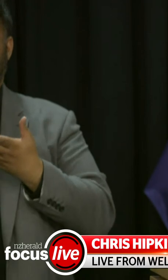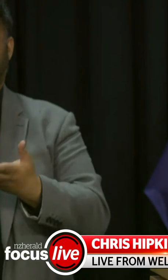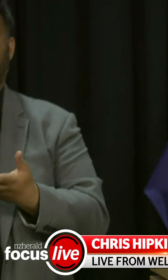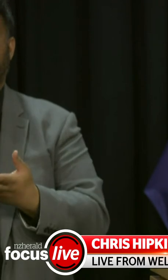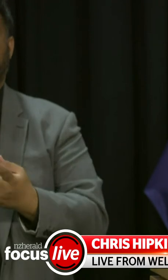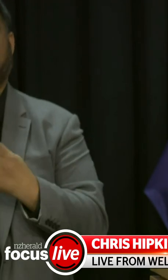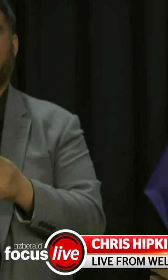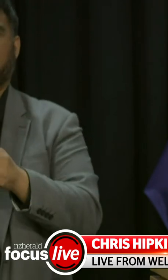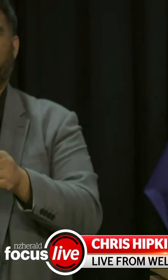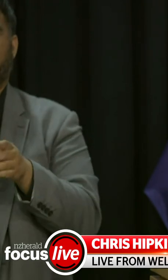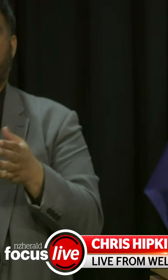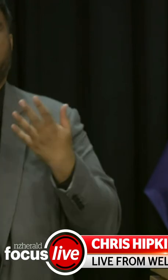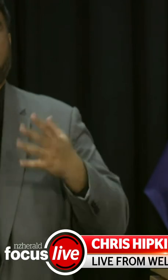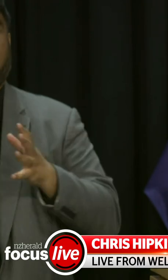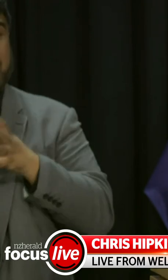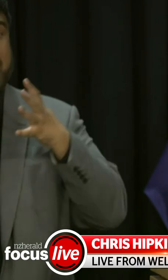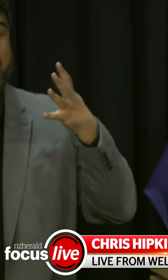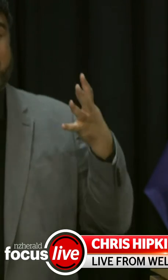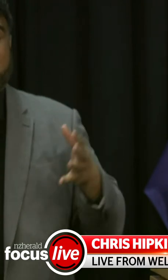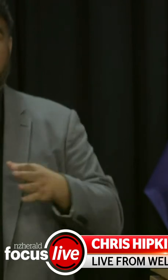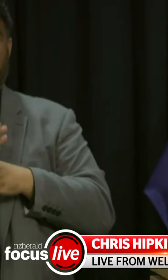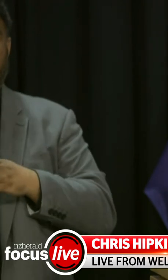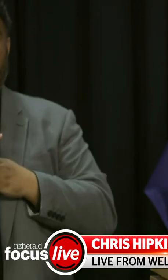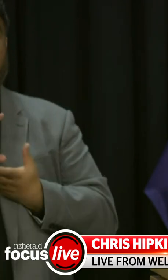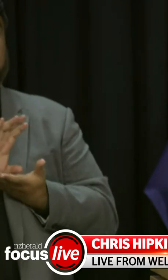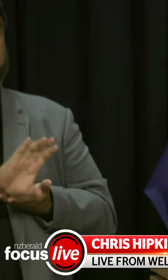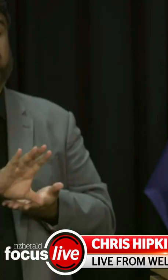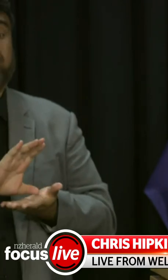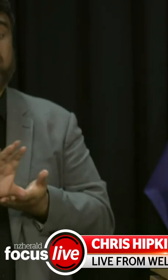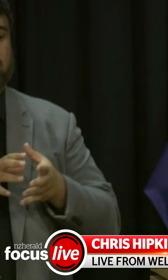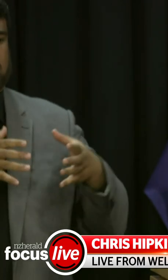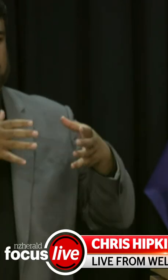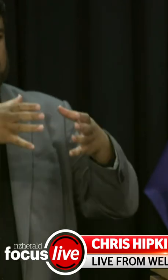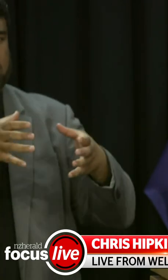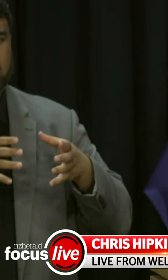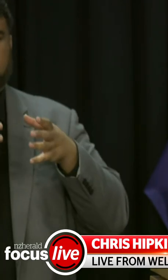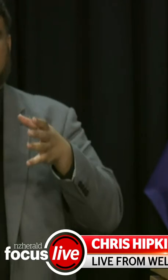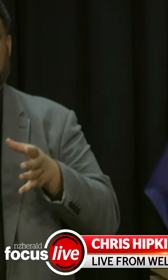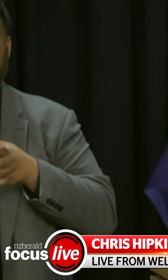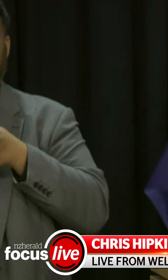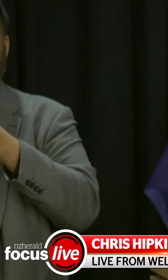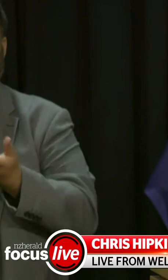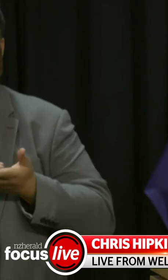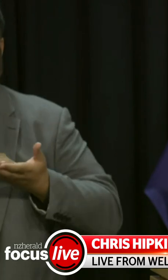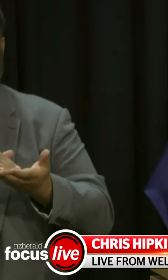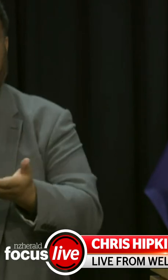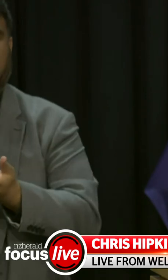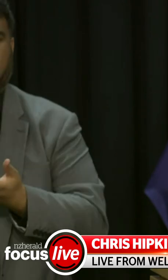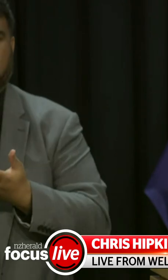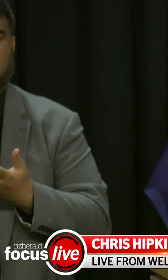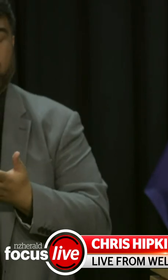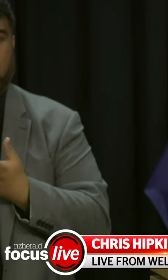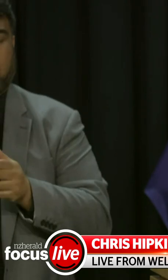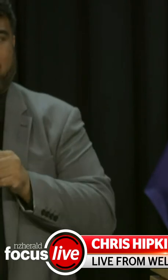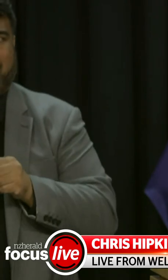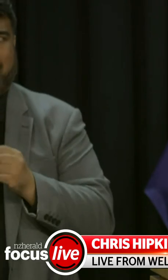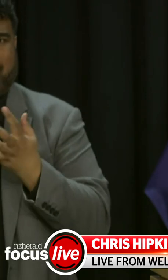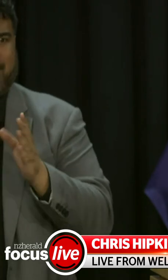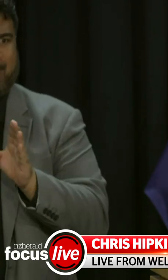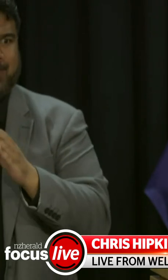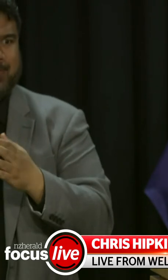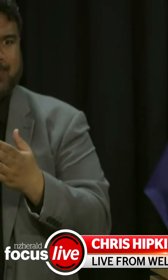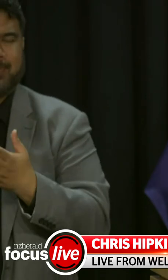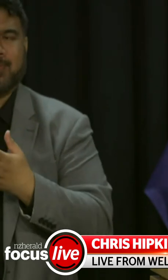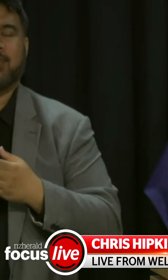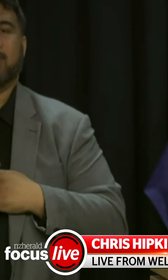biggest deployments that we've had within New Zealand for many, many years. I think the challenge we faced was if another incident had